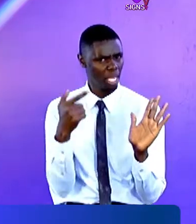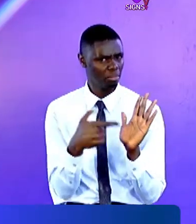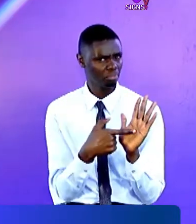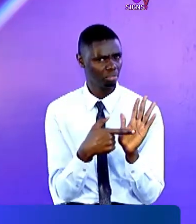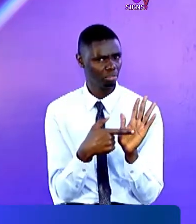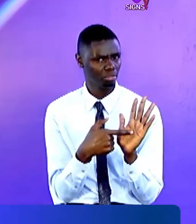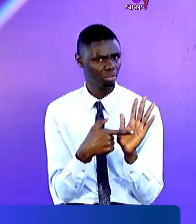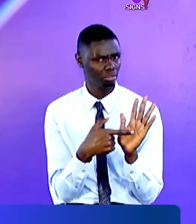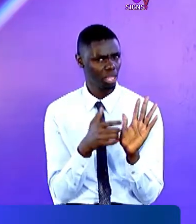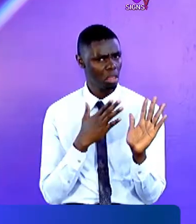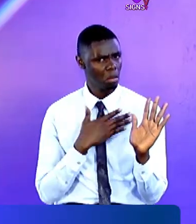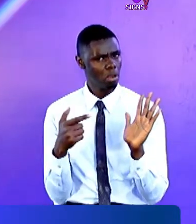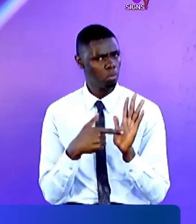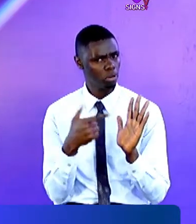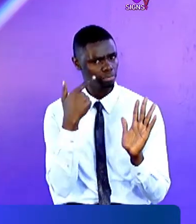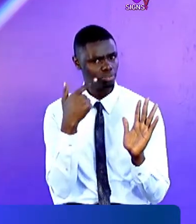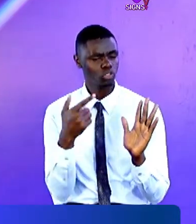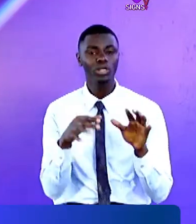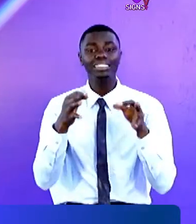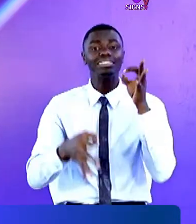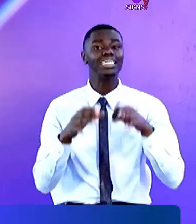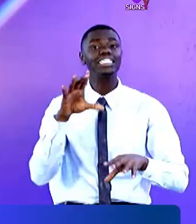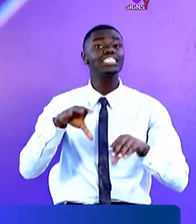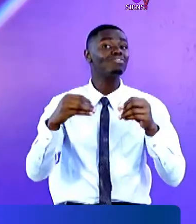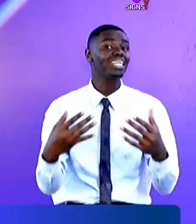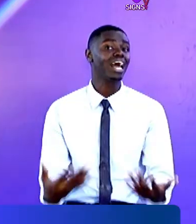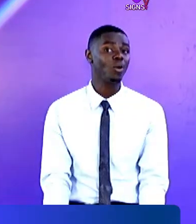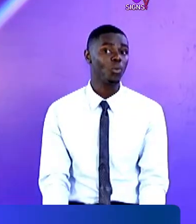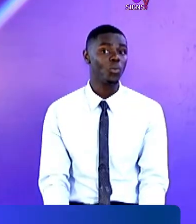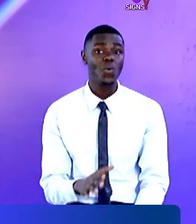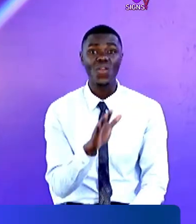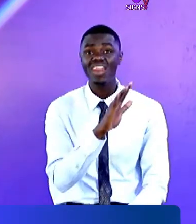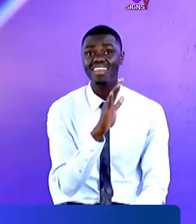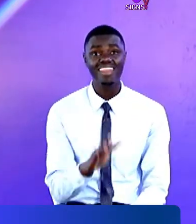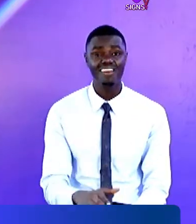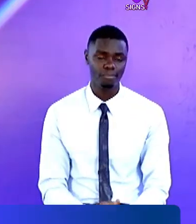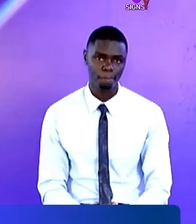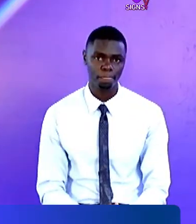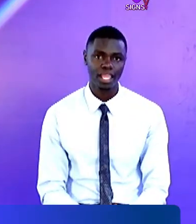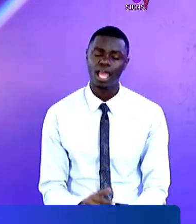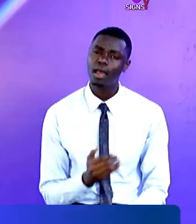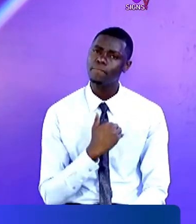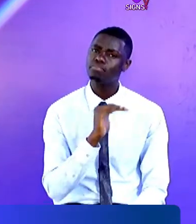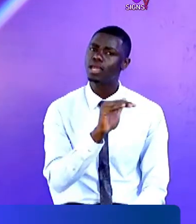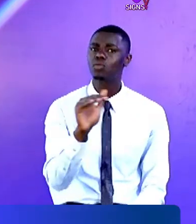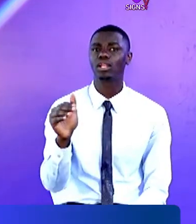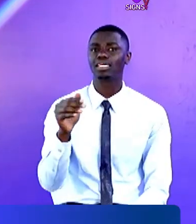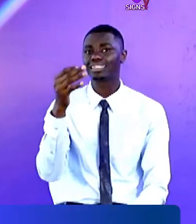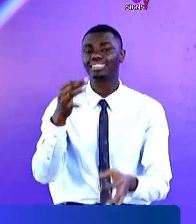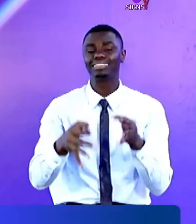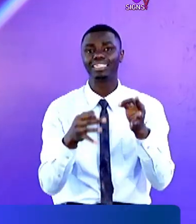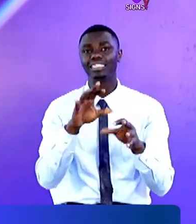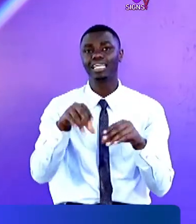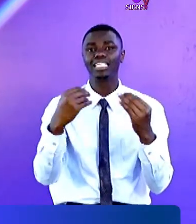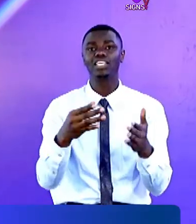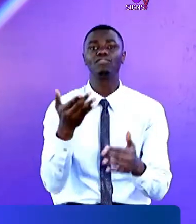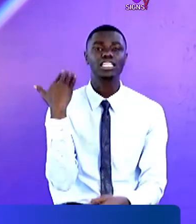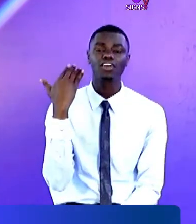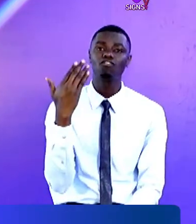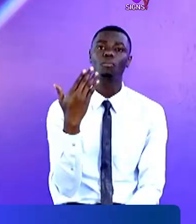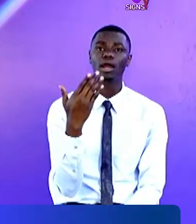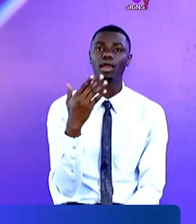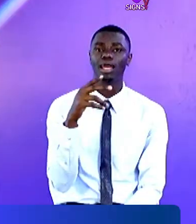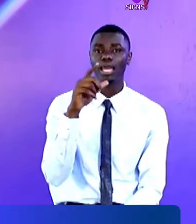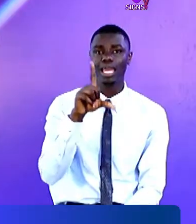Alan, how can justice be found there? Never. And that judge giving the former LSK